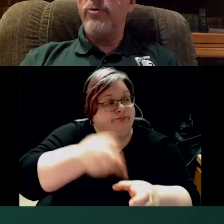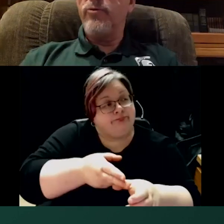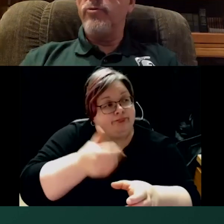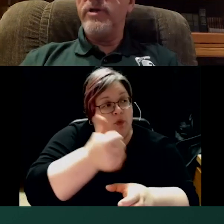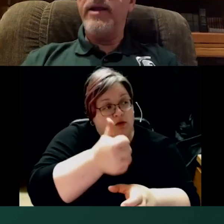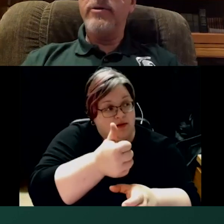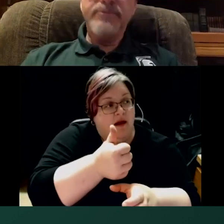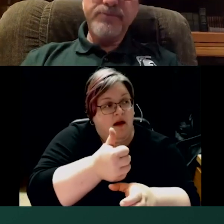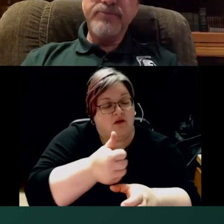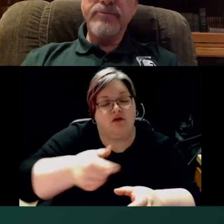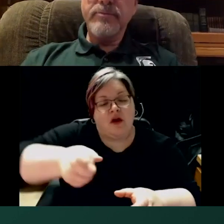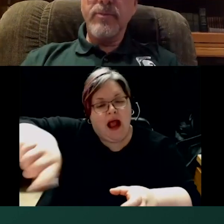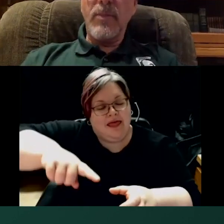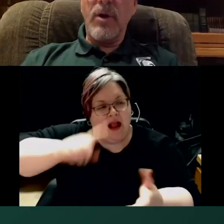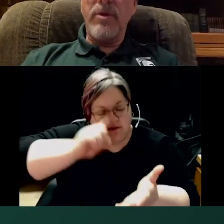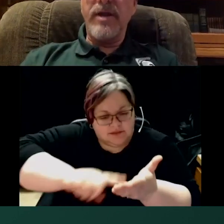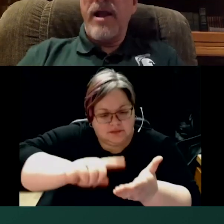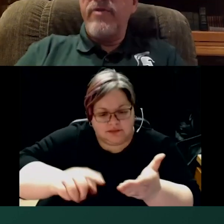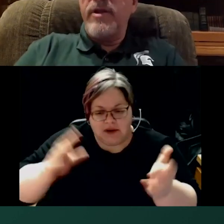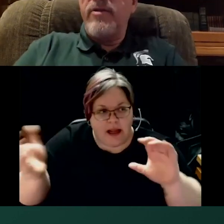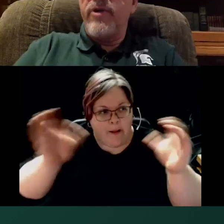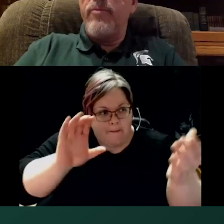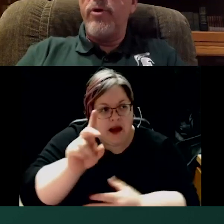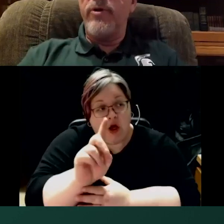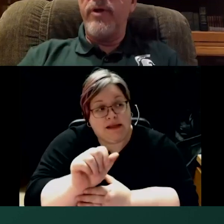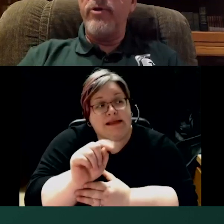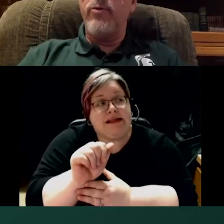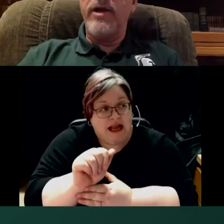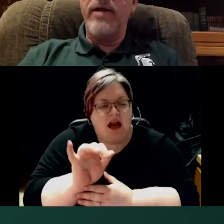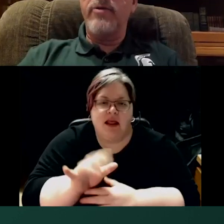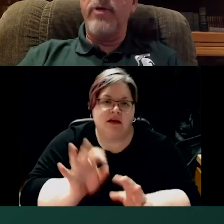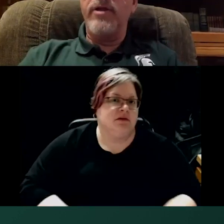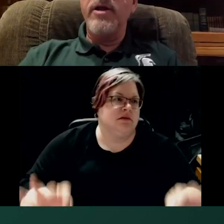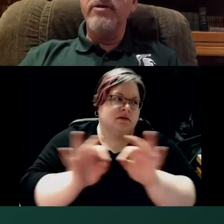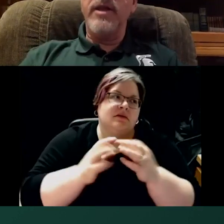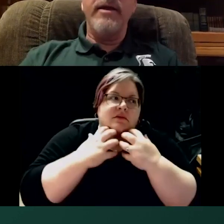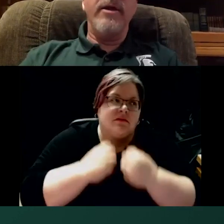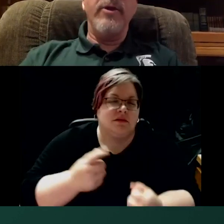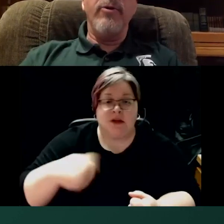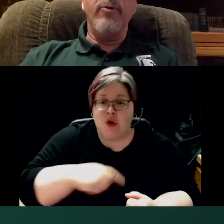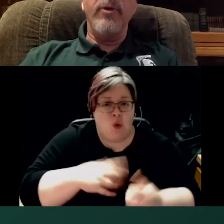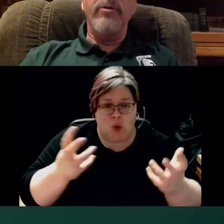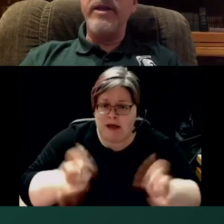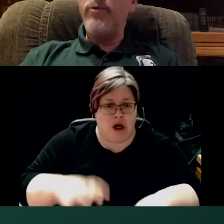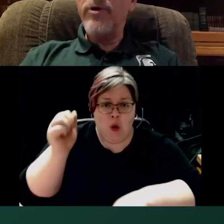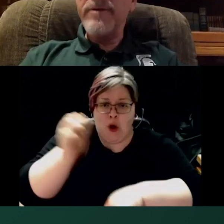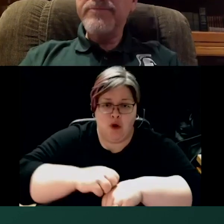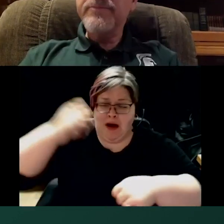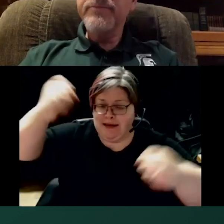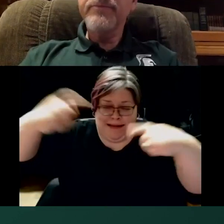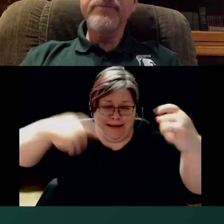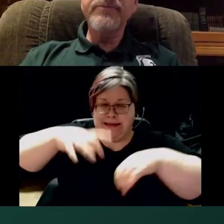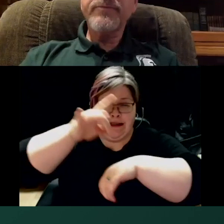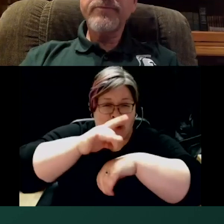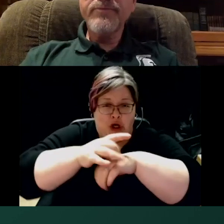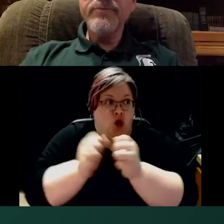looking through data, because that's a very important thing. We don't want asteroids to land on the Earth without any warning.